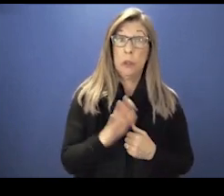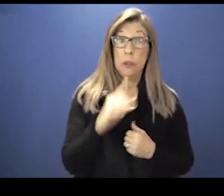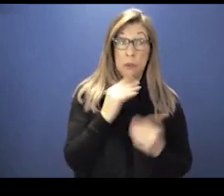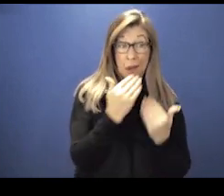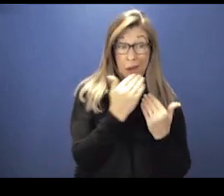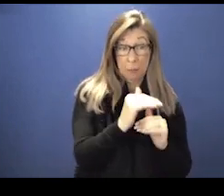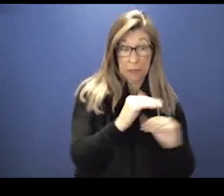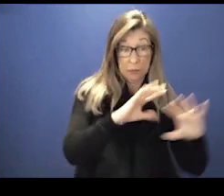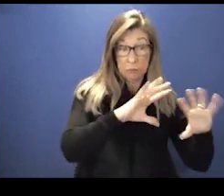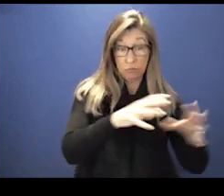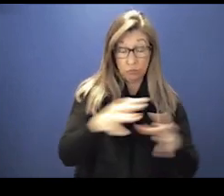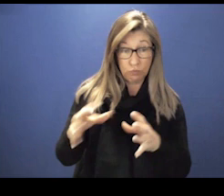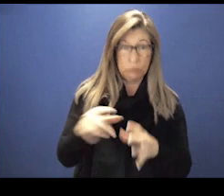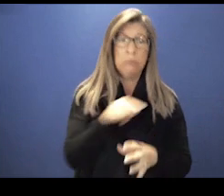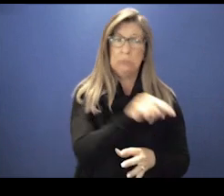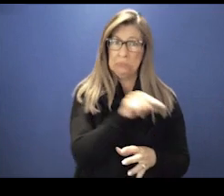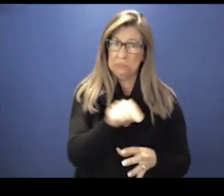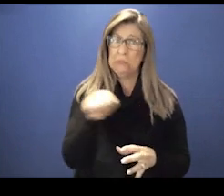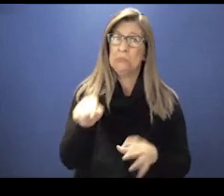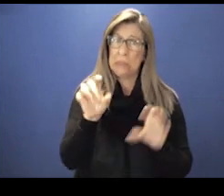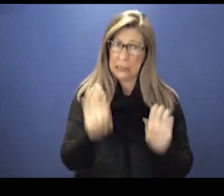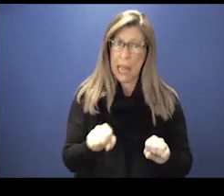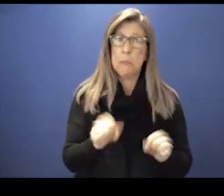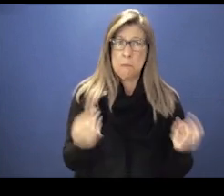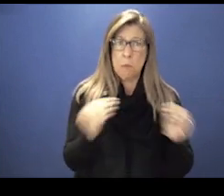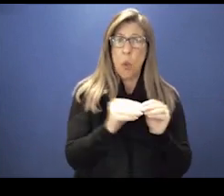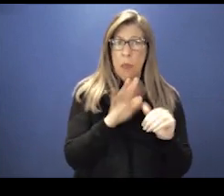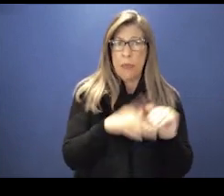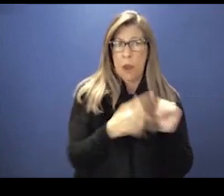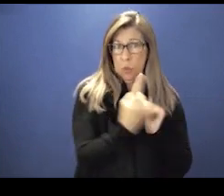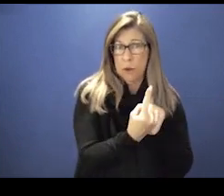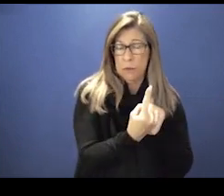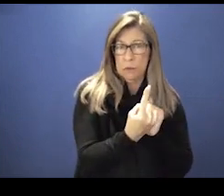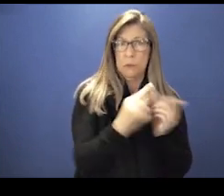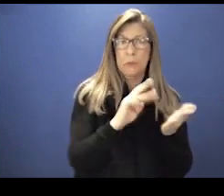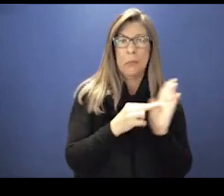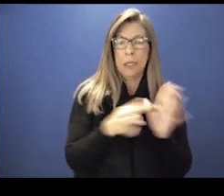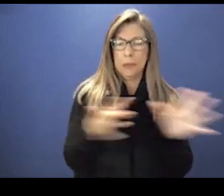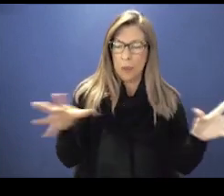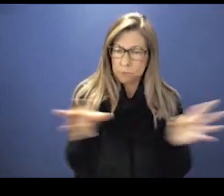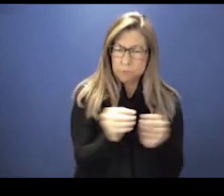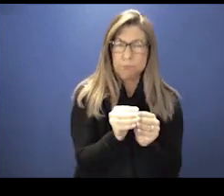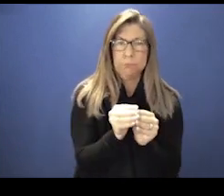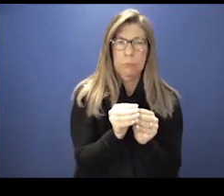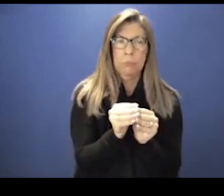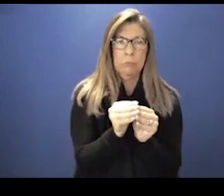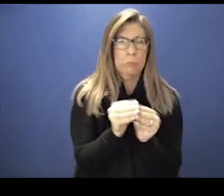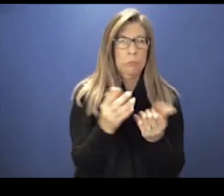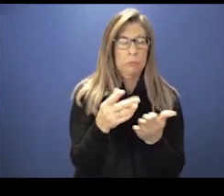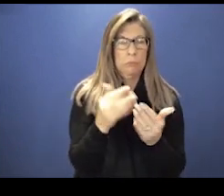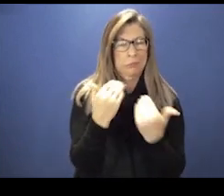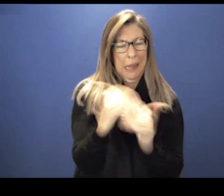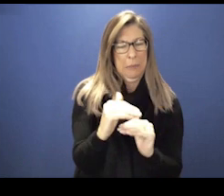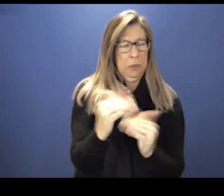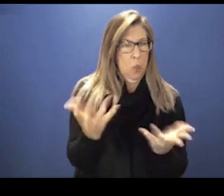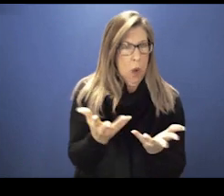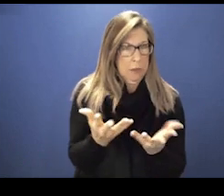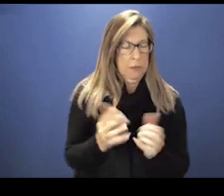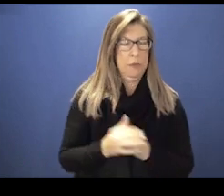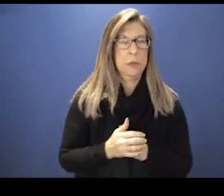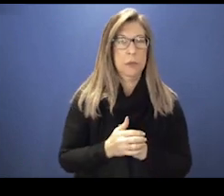The limitations may be in more than one category of impairment, so there's a cumulative effect based on significant